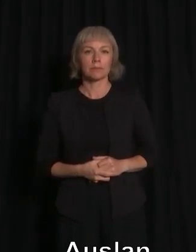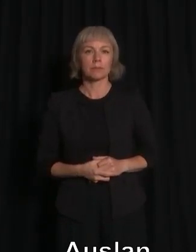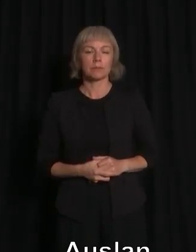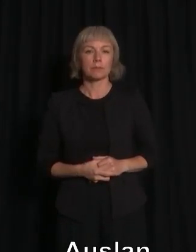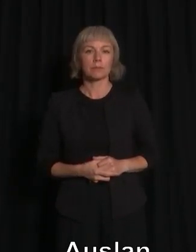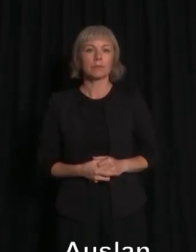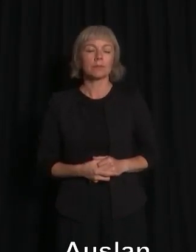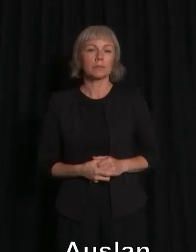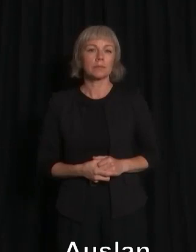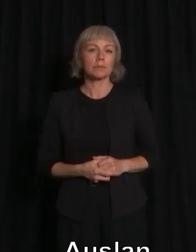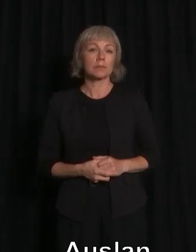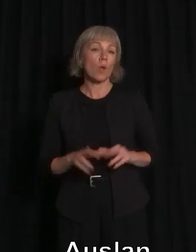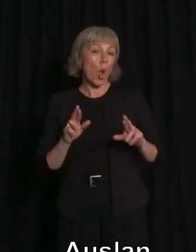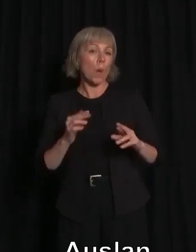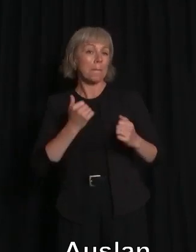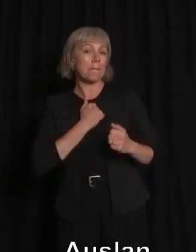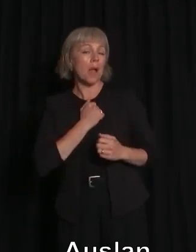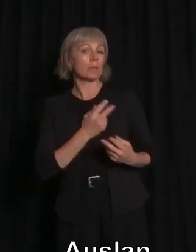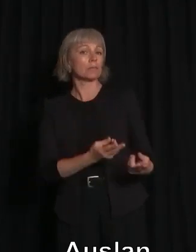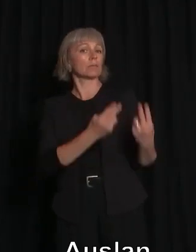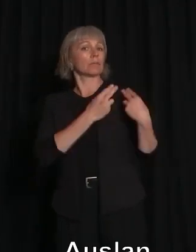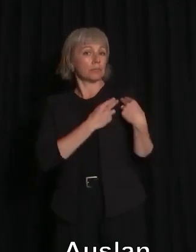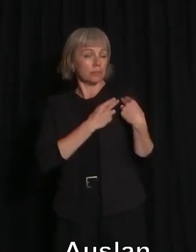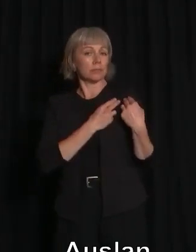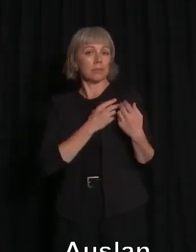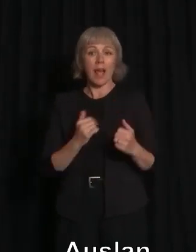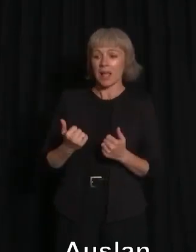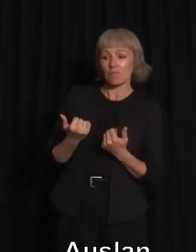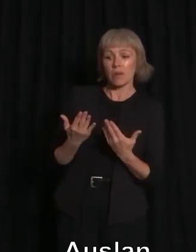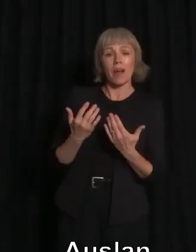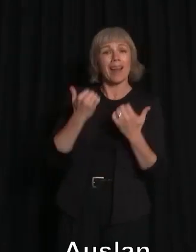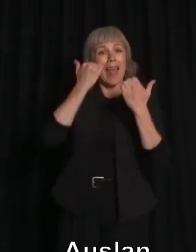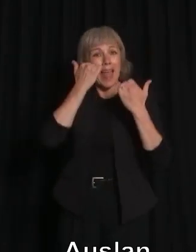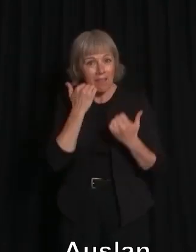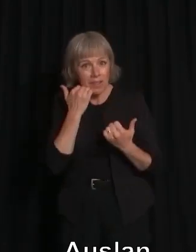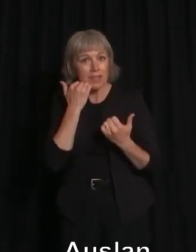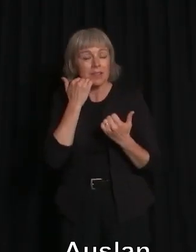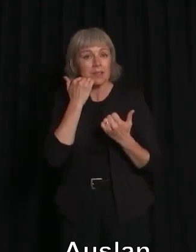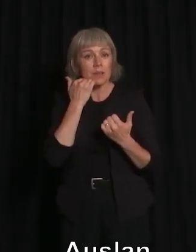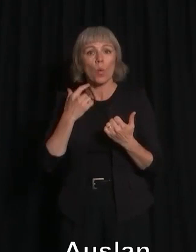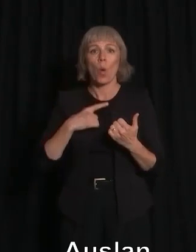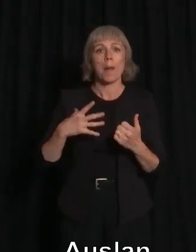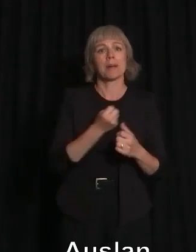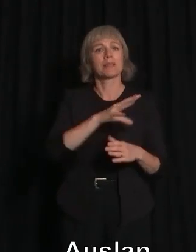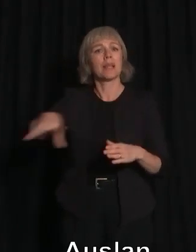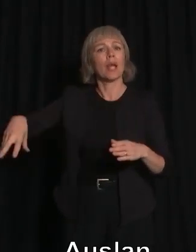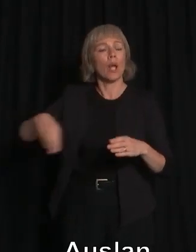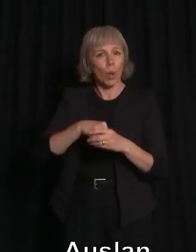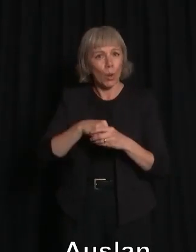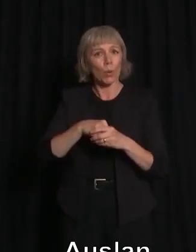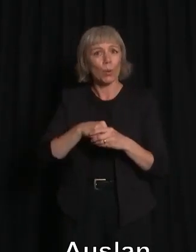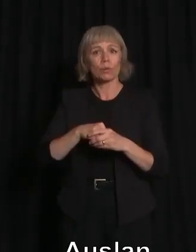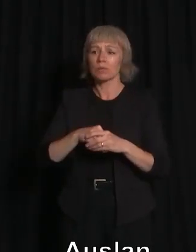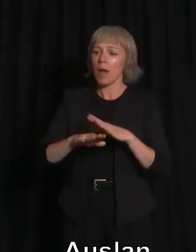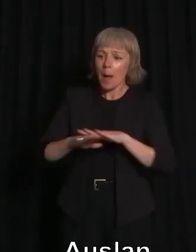I also hope that my mandate has provided our movement with useful evidence as to the importance of the inclusionary nature of